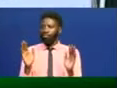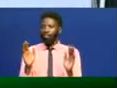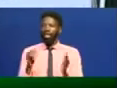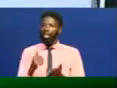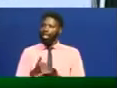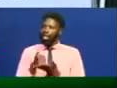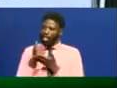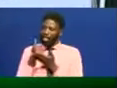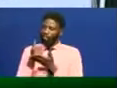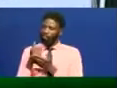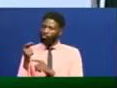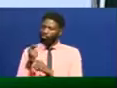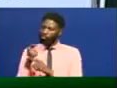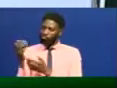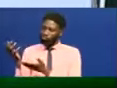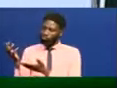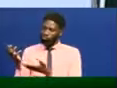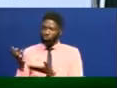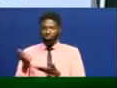belt.